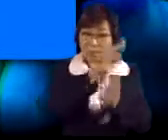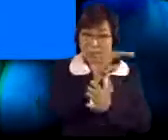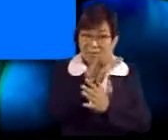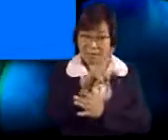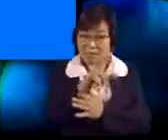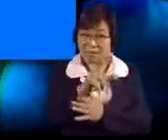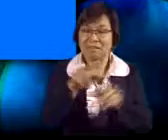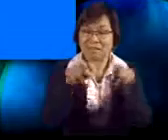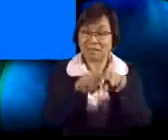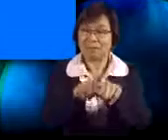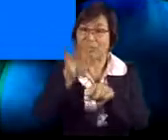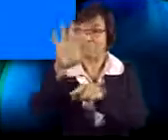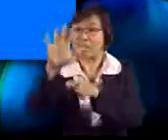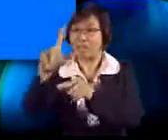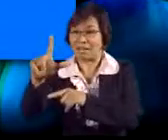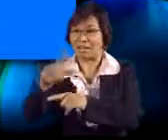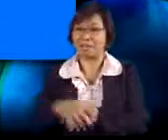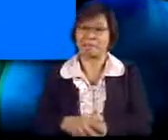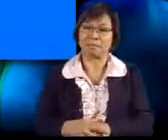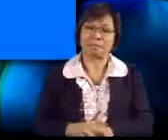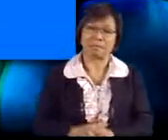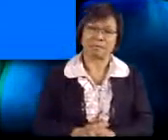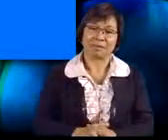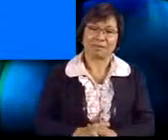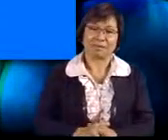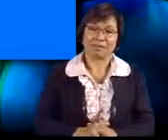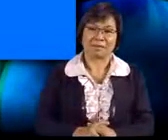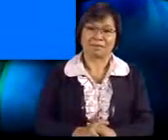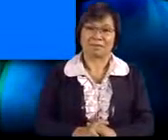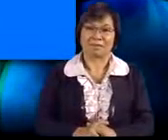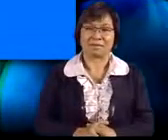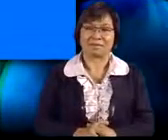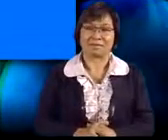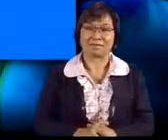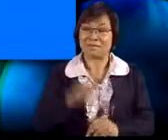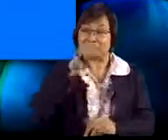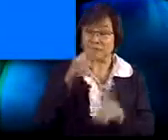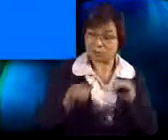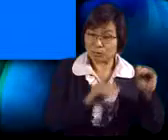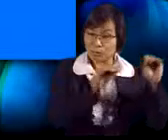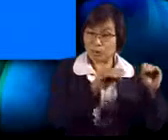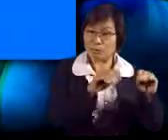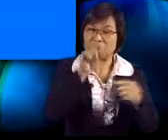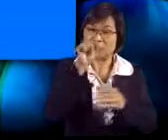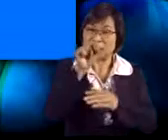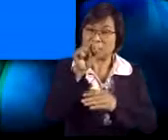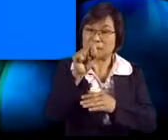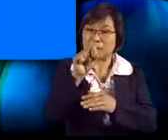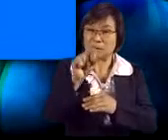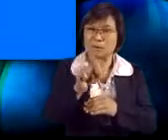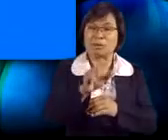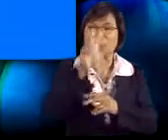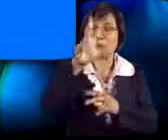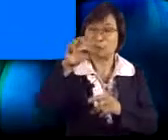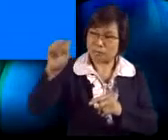Milliliters is equal to 5 liters. Just move the decimal points